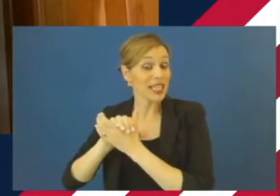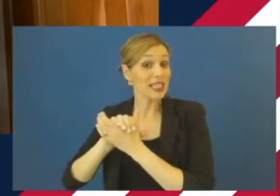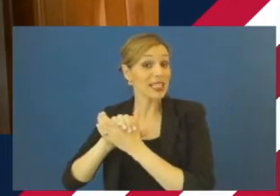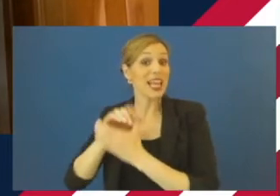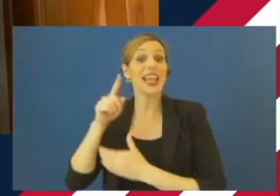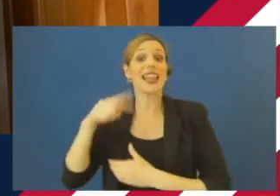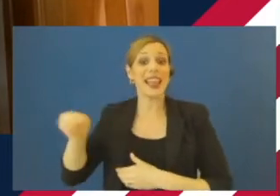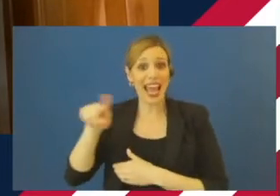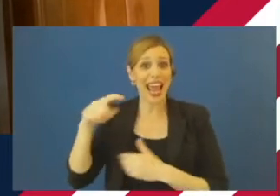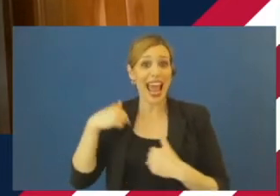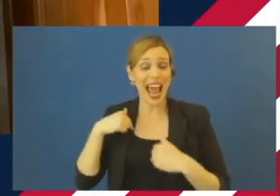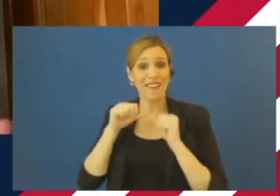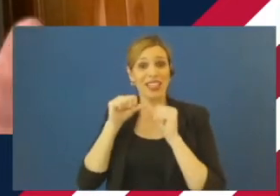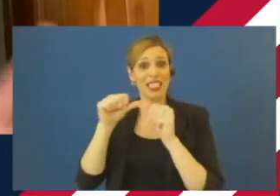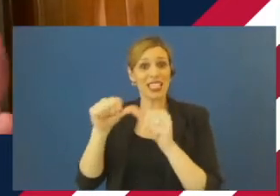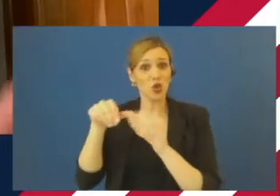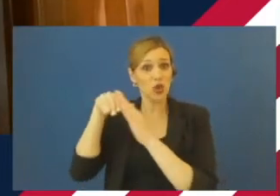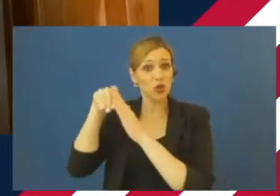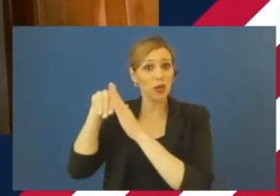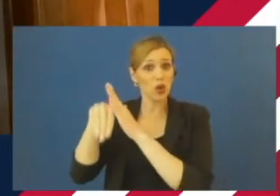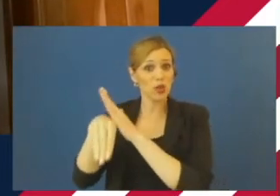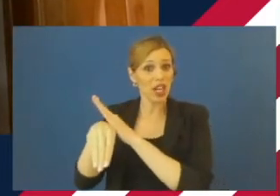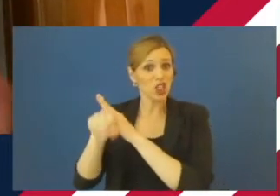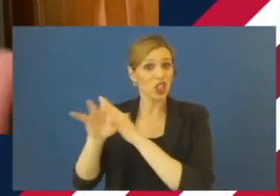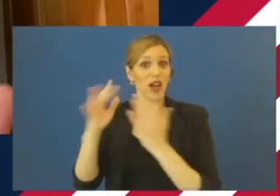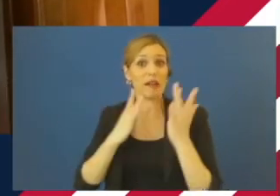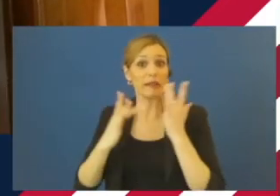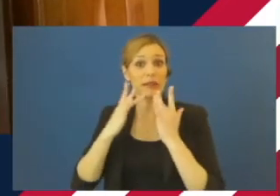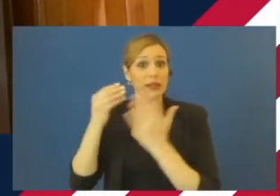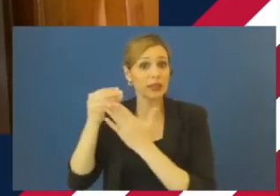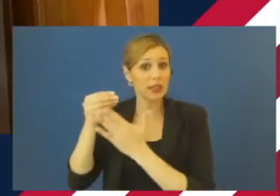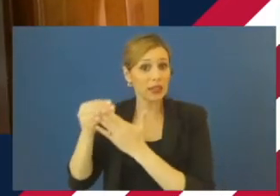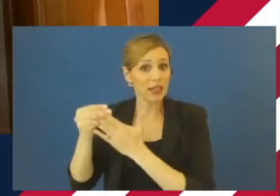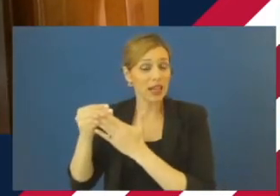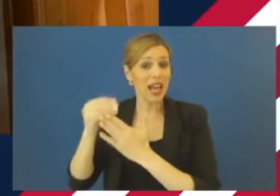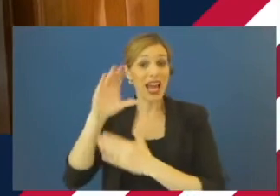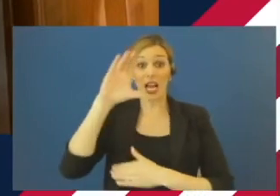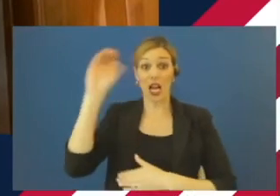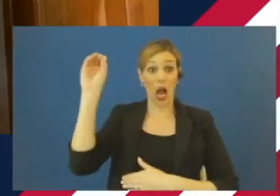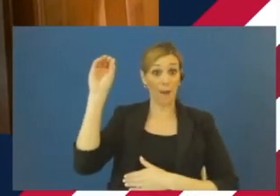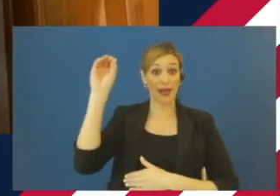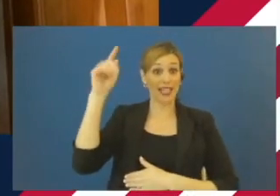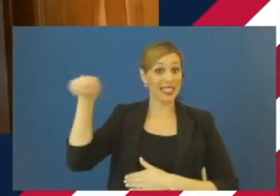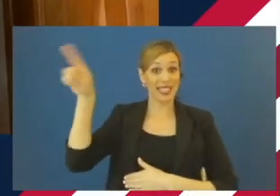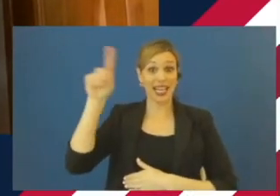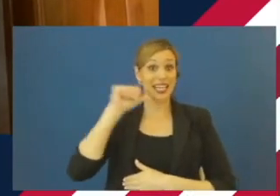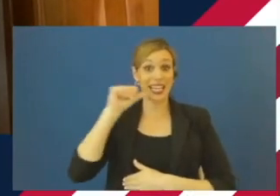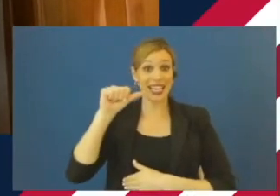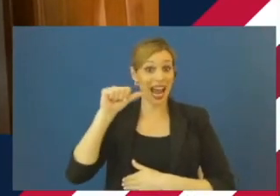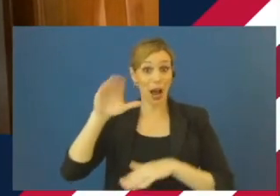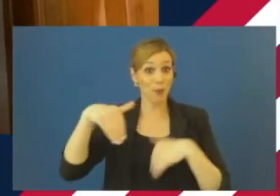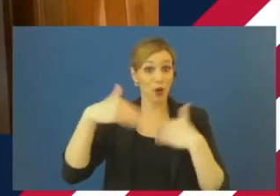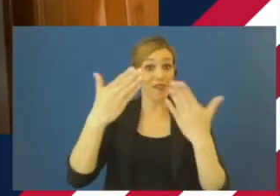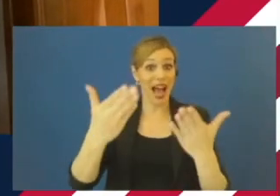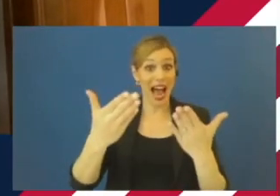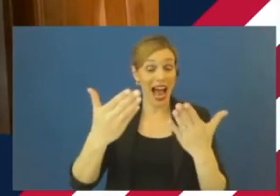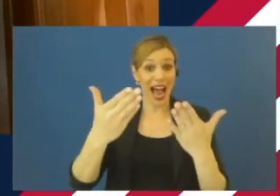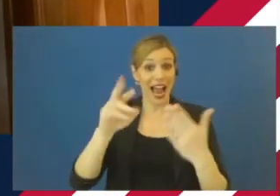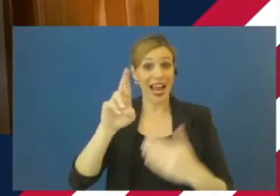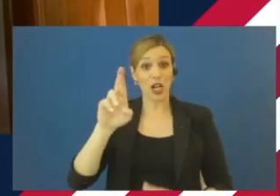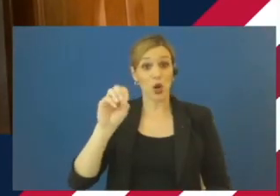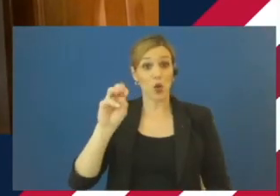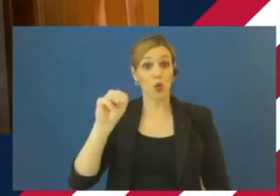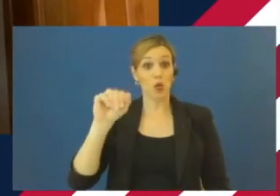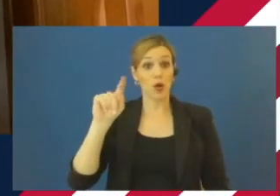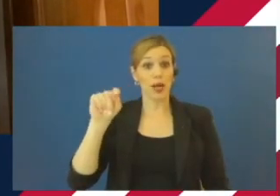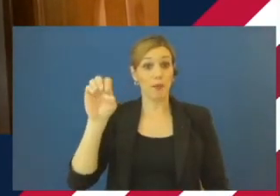over the past several months that companies and CEOs who did not heed our call to provide remote and portable jobs are quite capable. And those